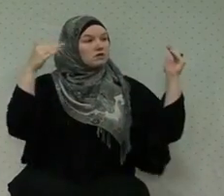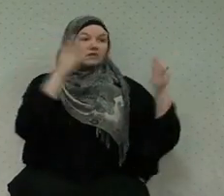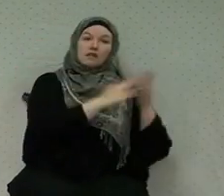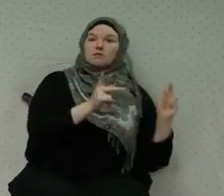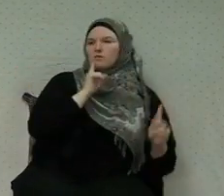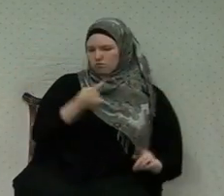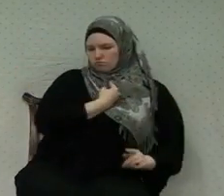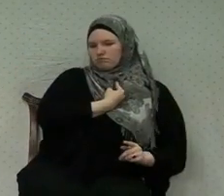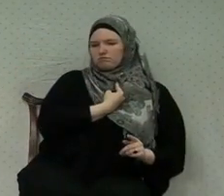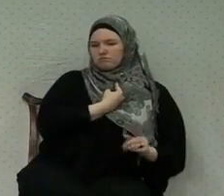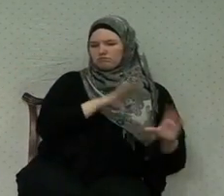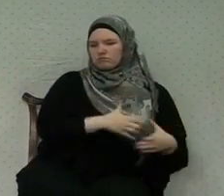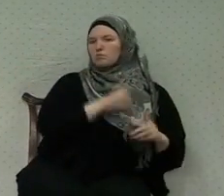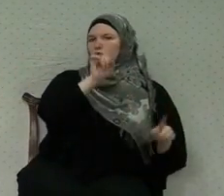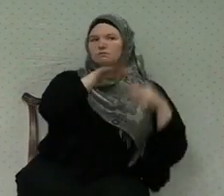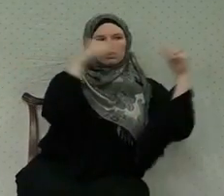going to paradise.